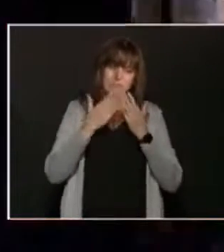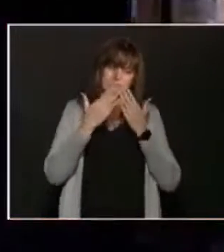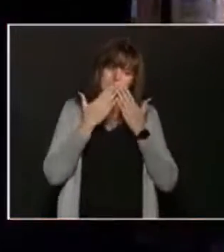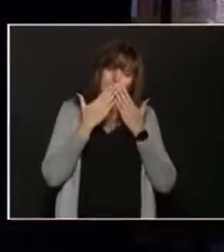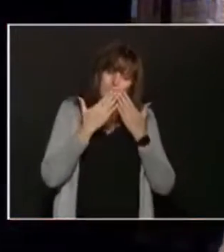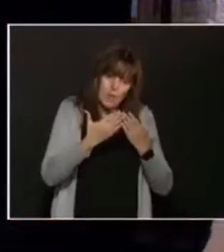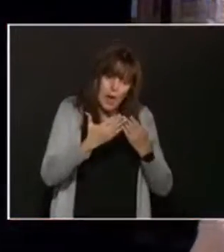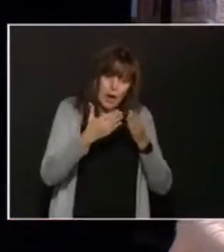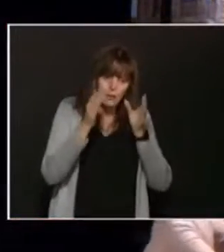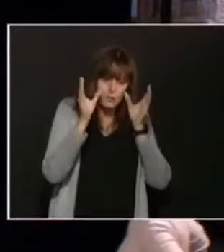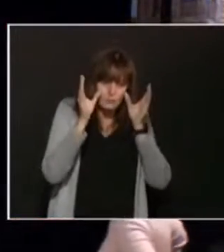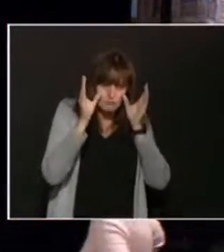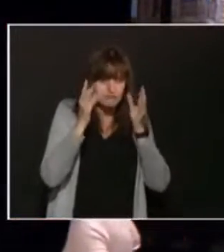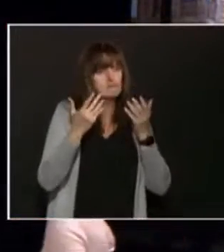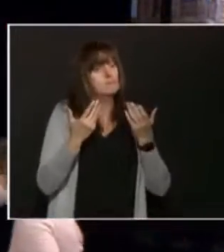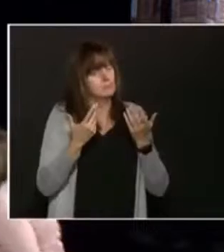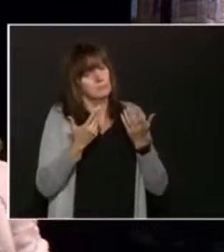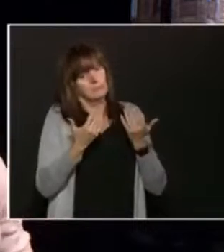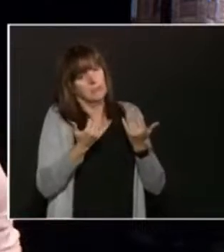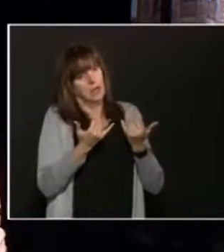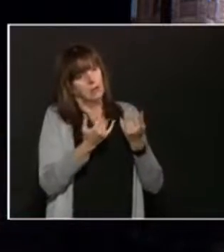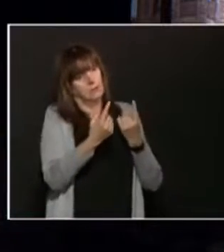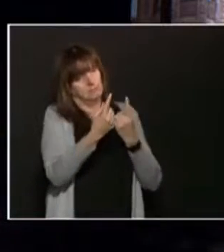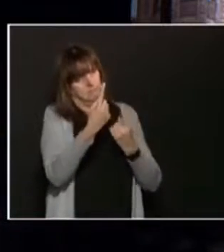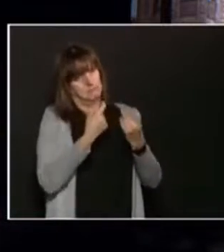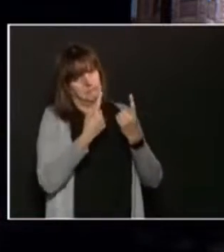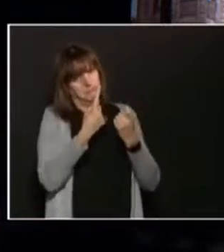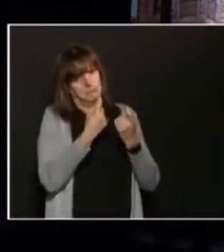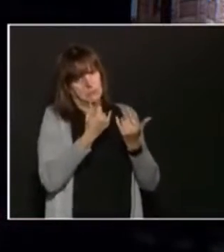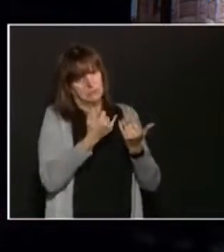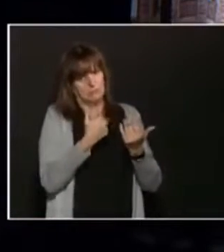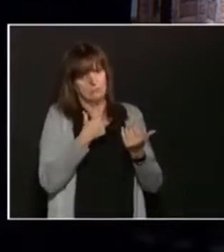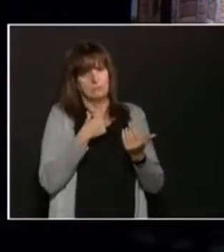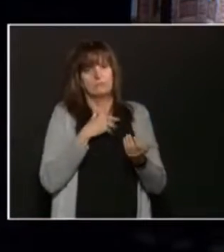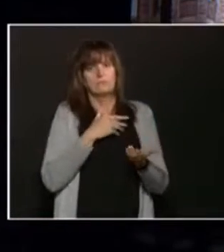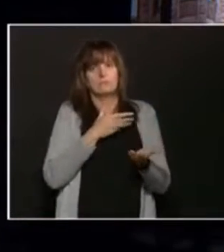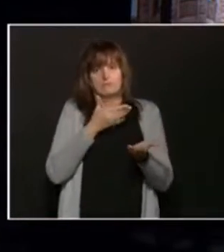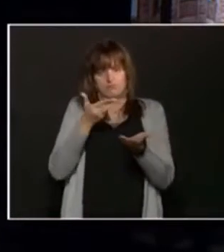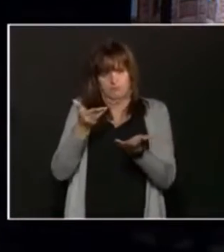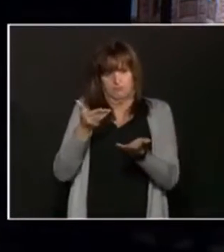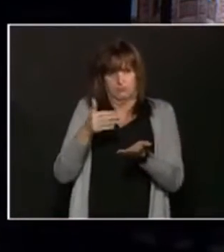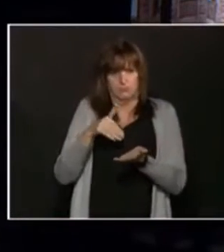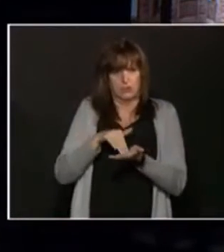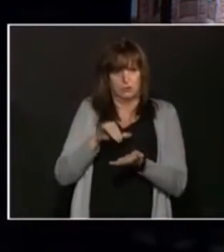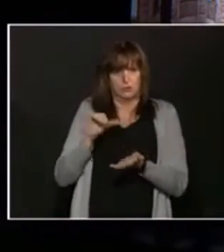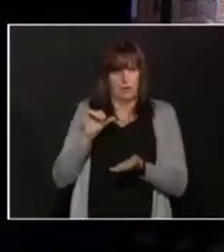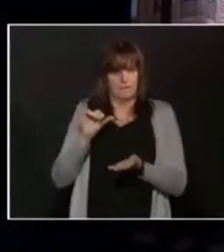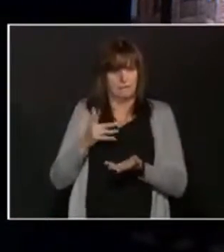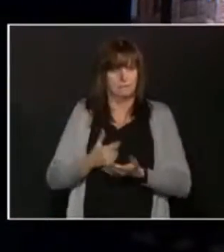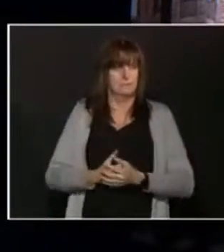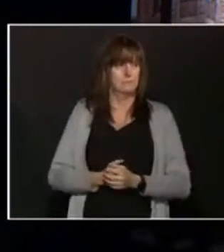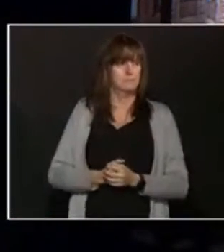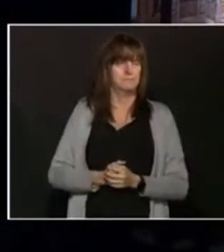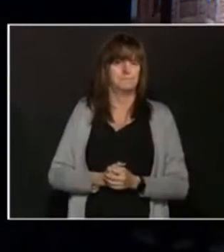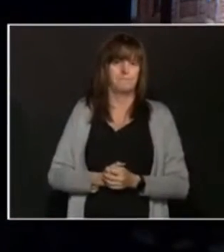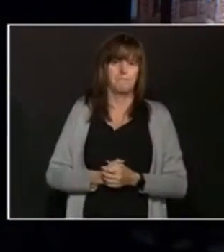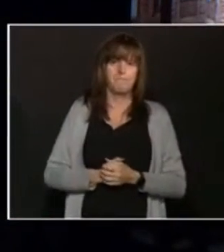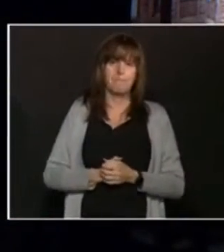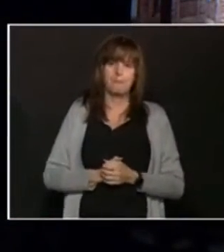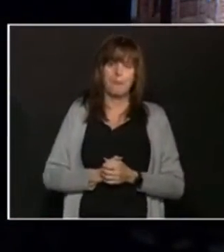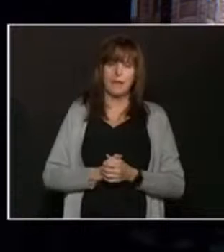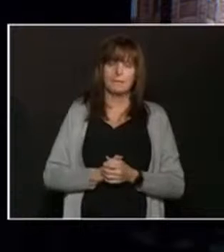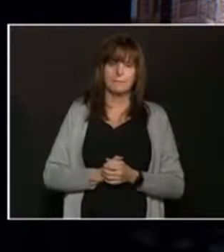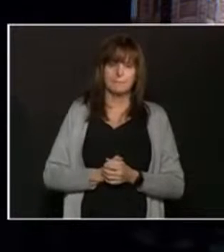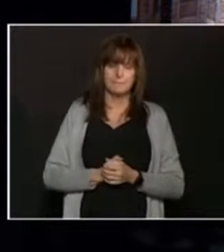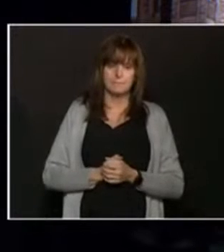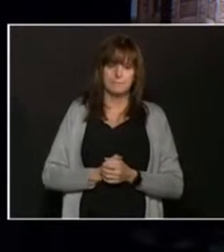We'll go to the phone lines. Just a reminder, one question, one follow-up. Over to the first question, please. From Antonella